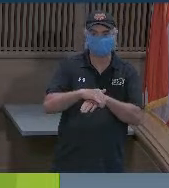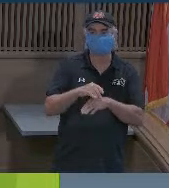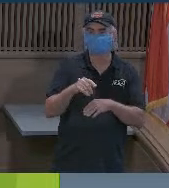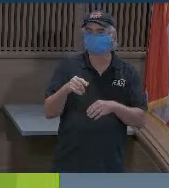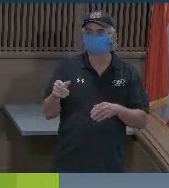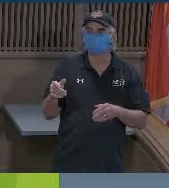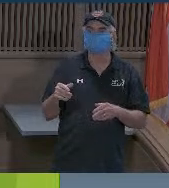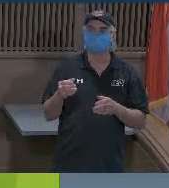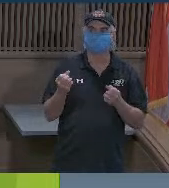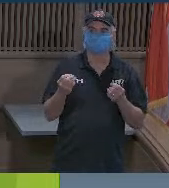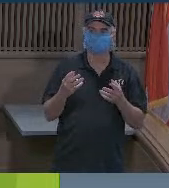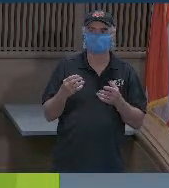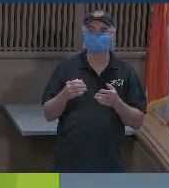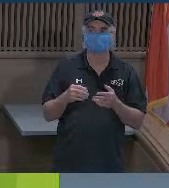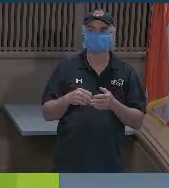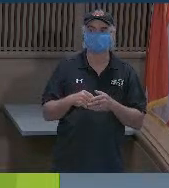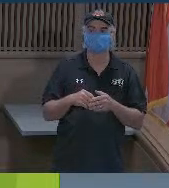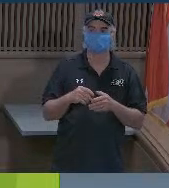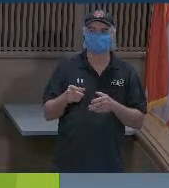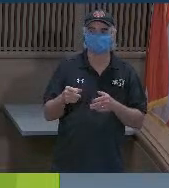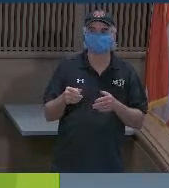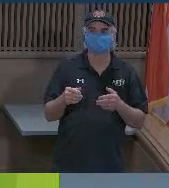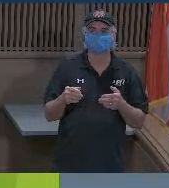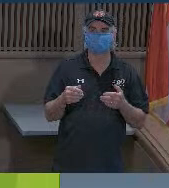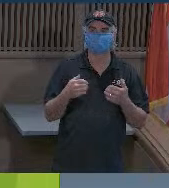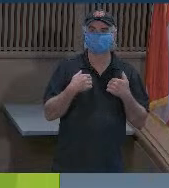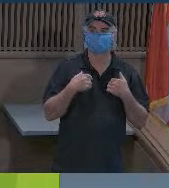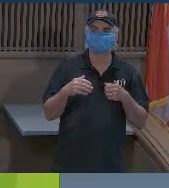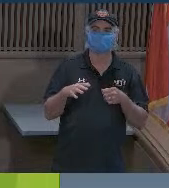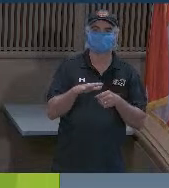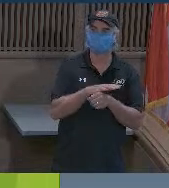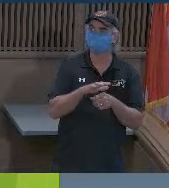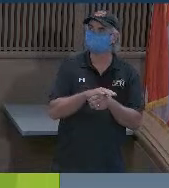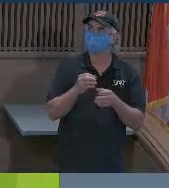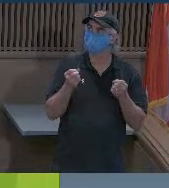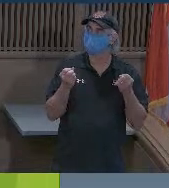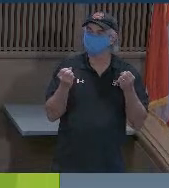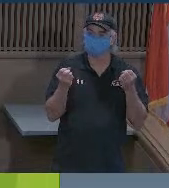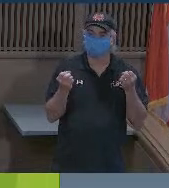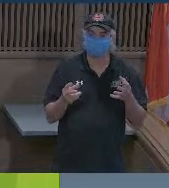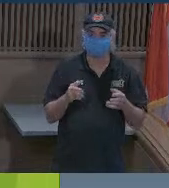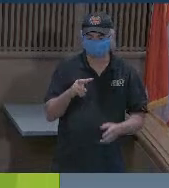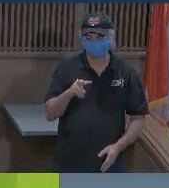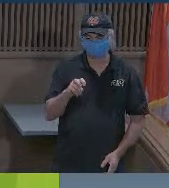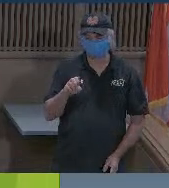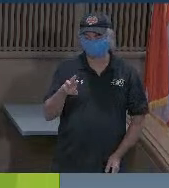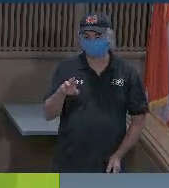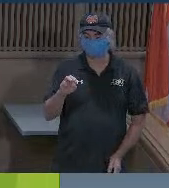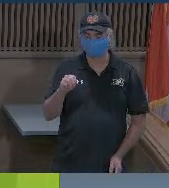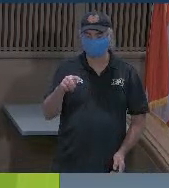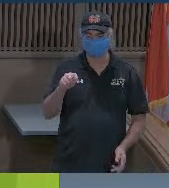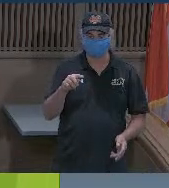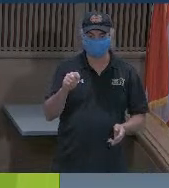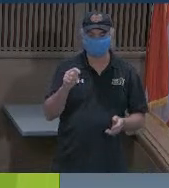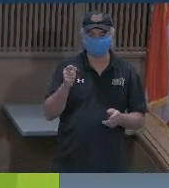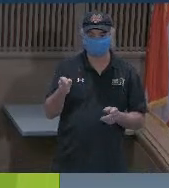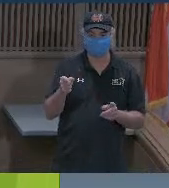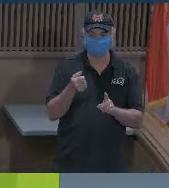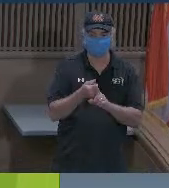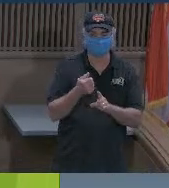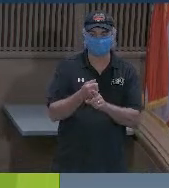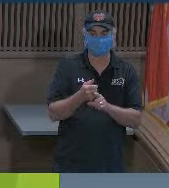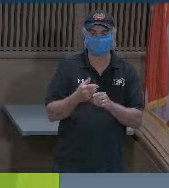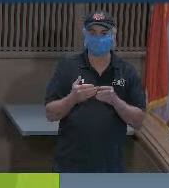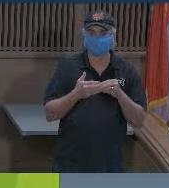this is the percentage of people who are fully vaccinated, Vermont leads the country at 70%.